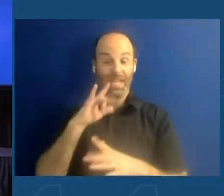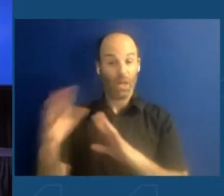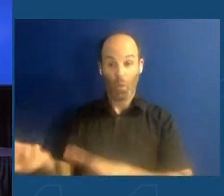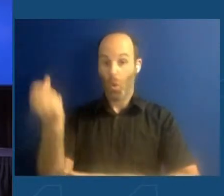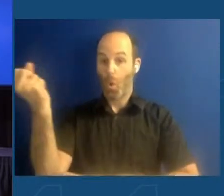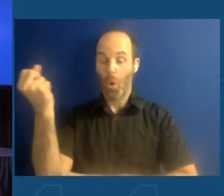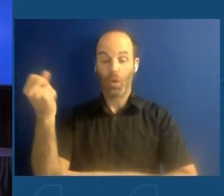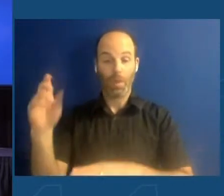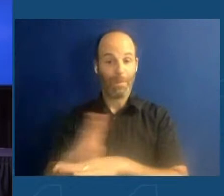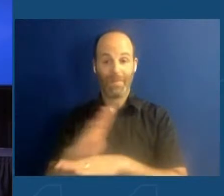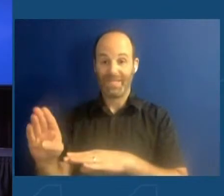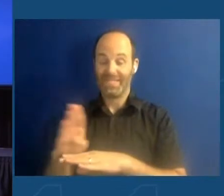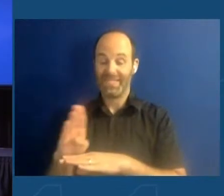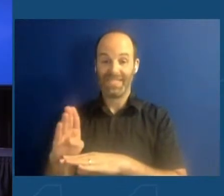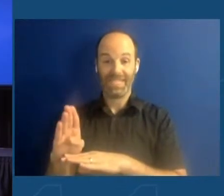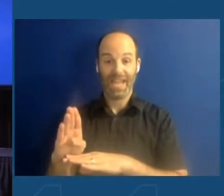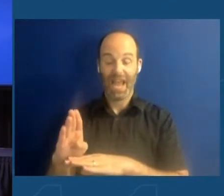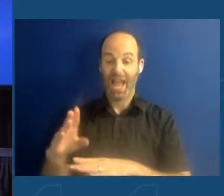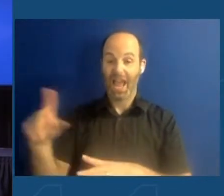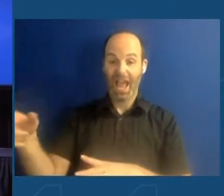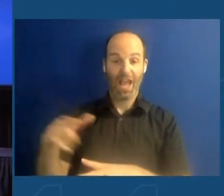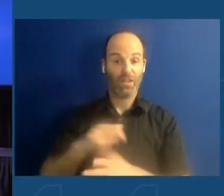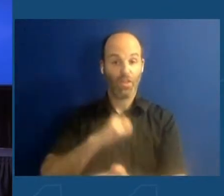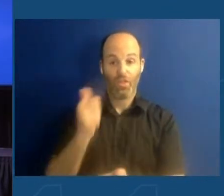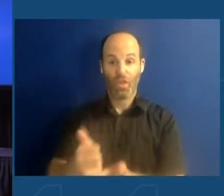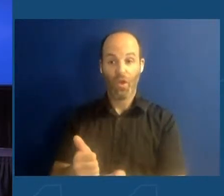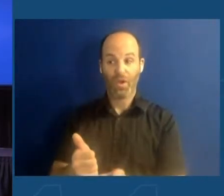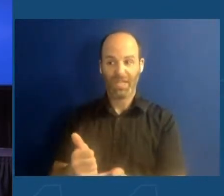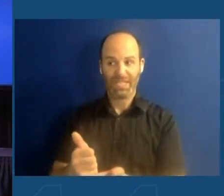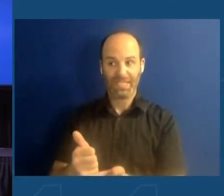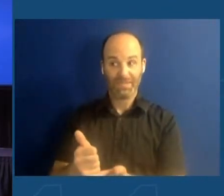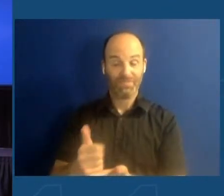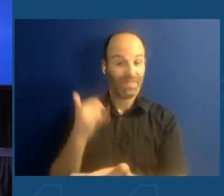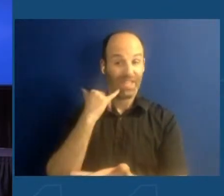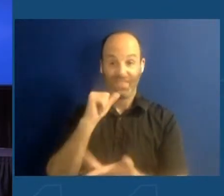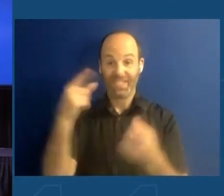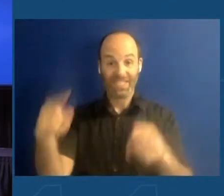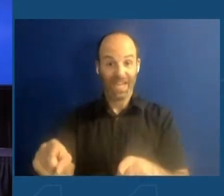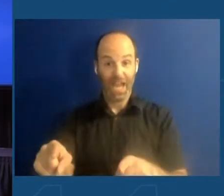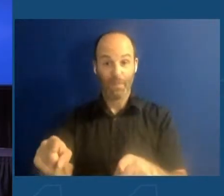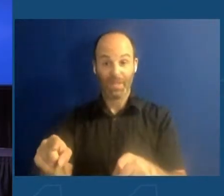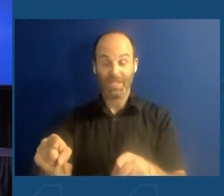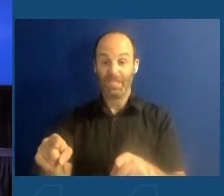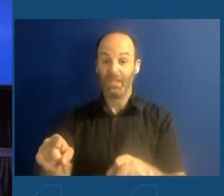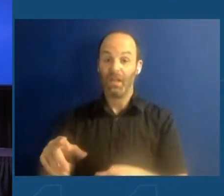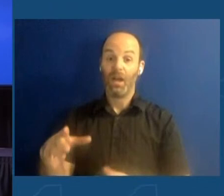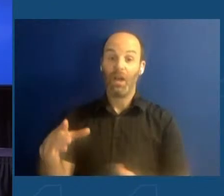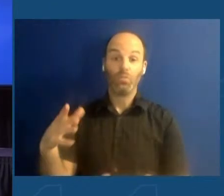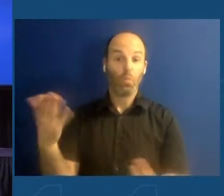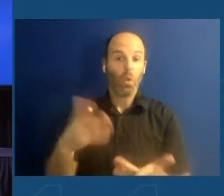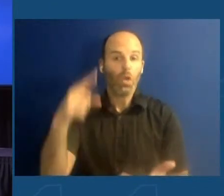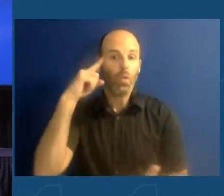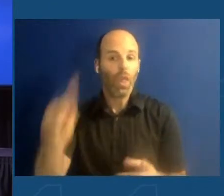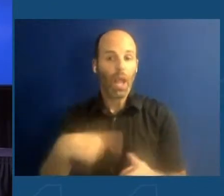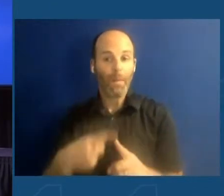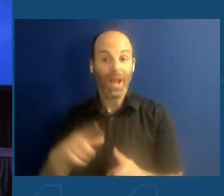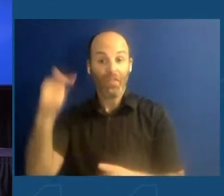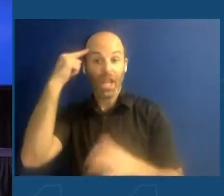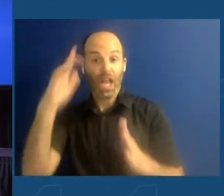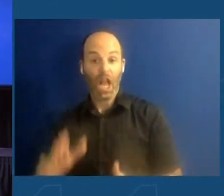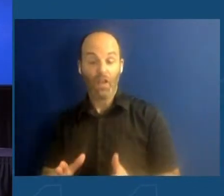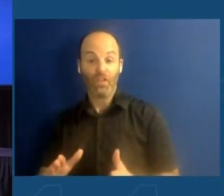that doesn't happen. I wanted to see what your thoughts are on the governor of New Jersey, in essence, threatening the state of New York on